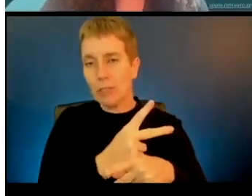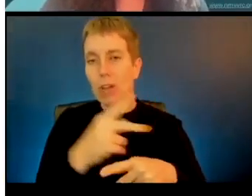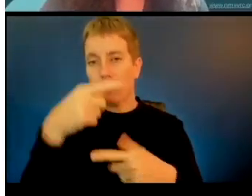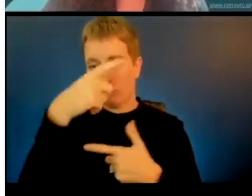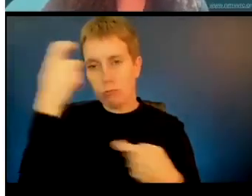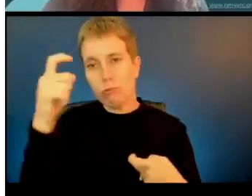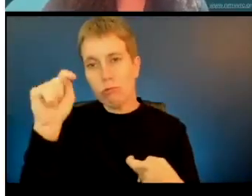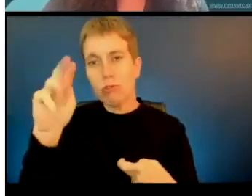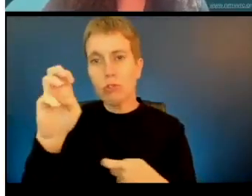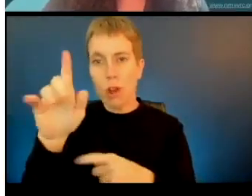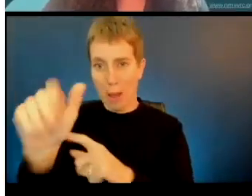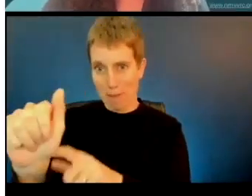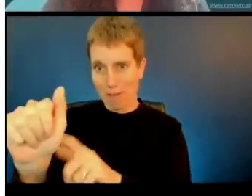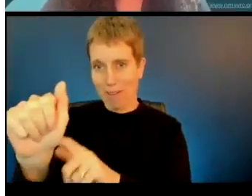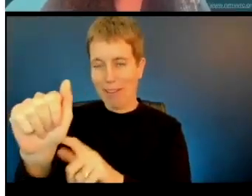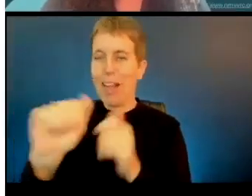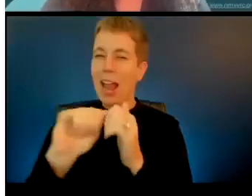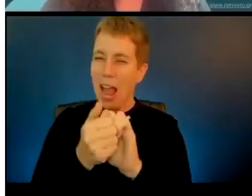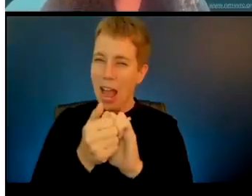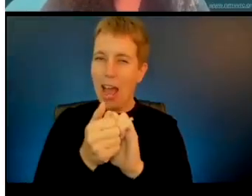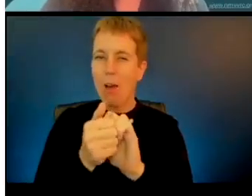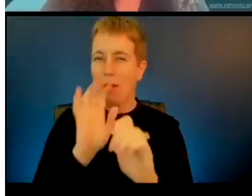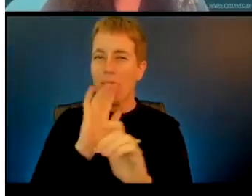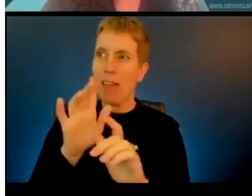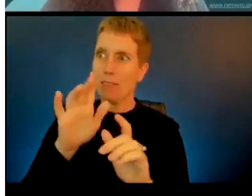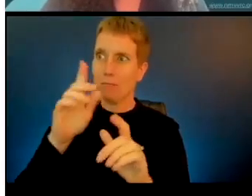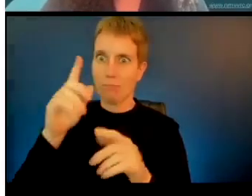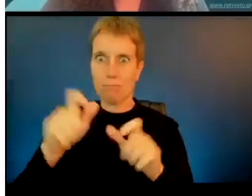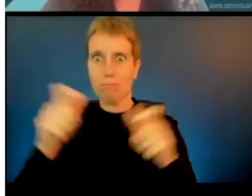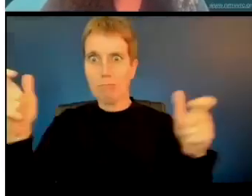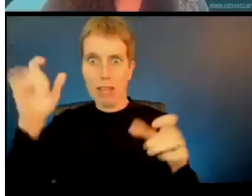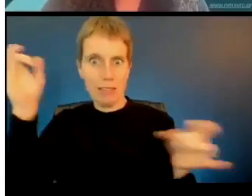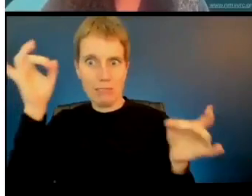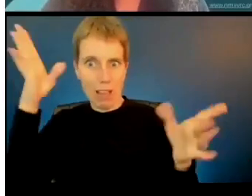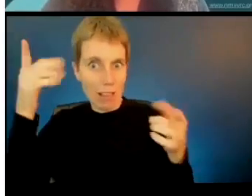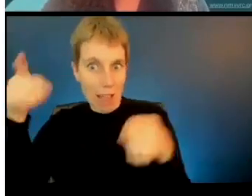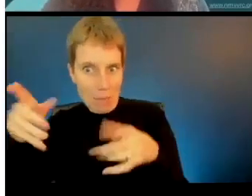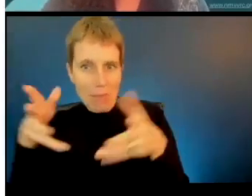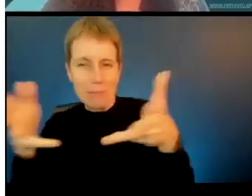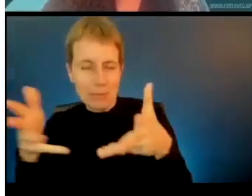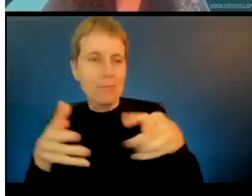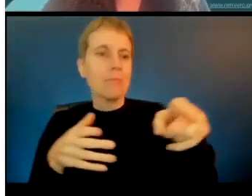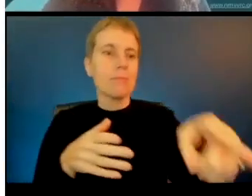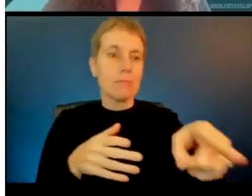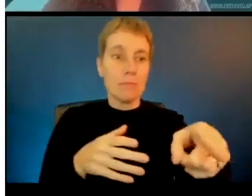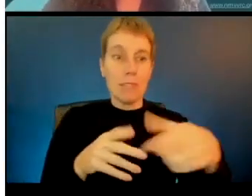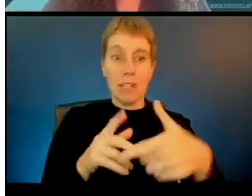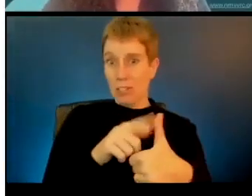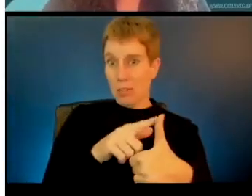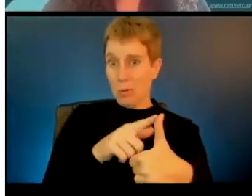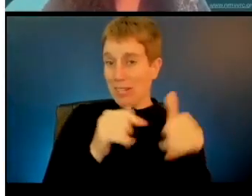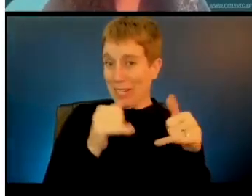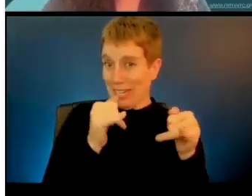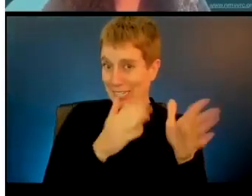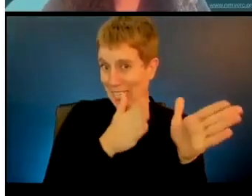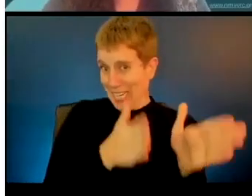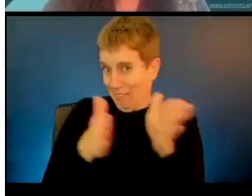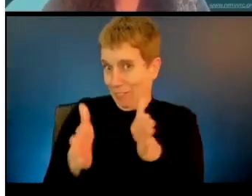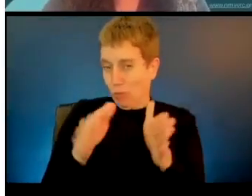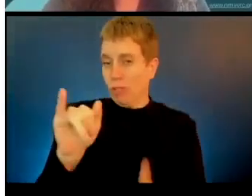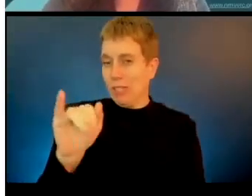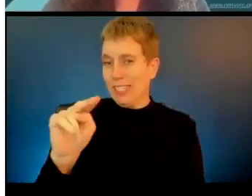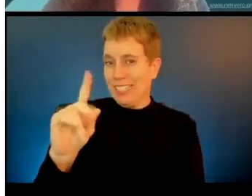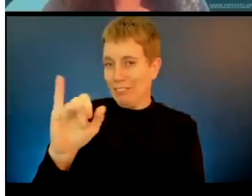trauma. Individual trauma is a potentially traumatic event that I as an individual may experience. It